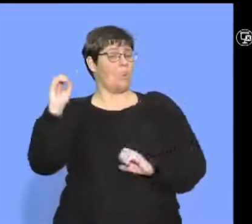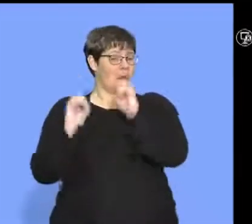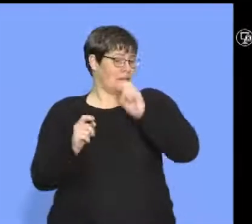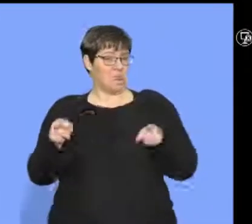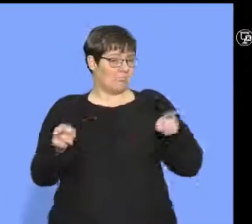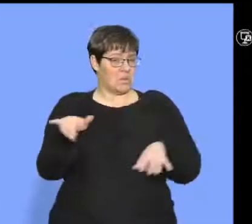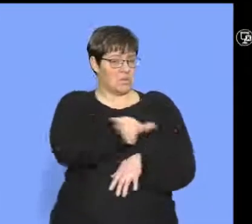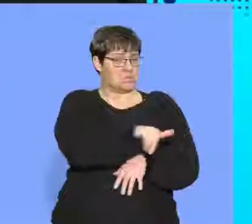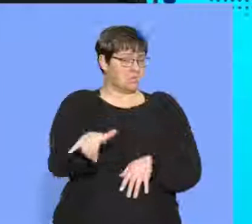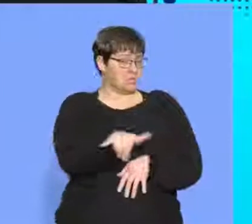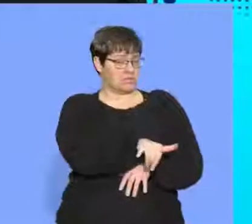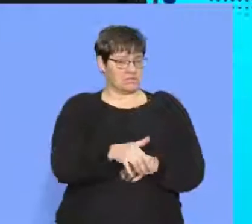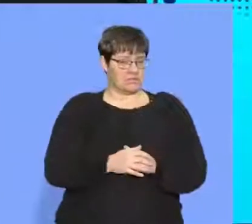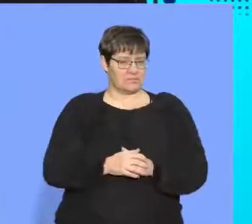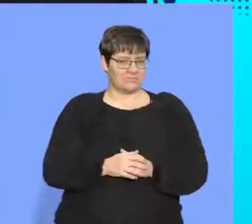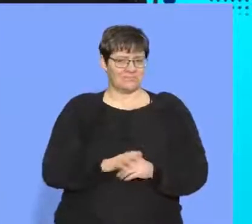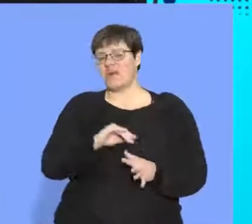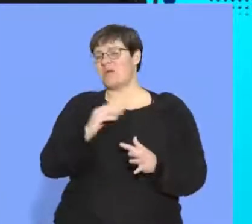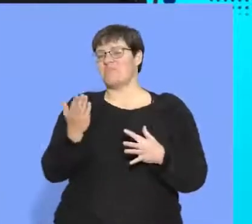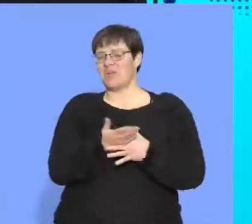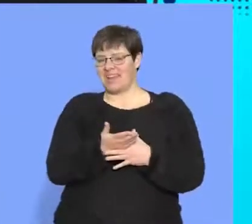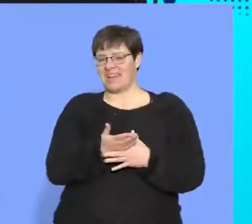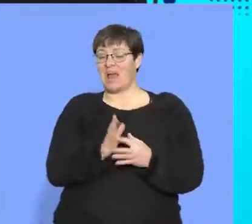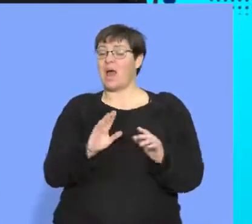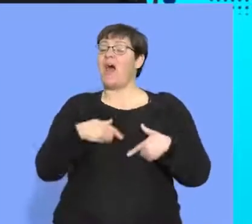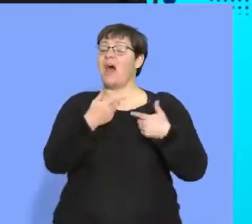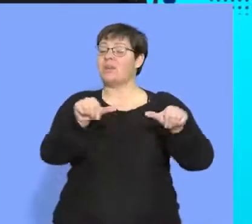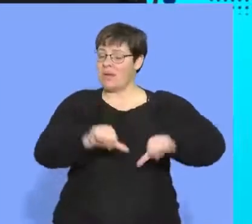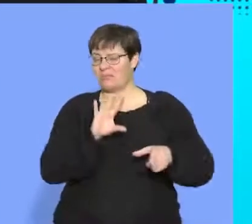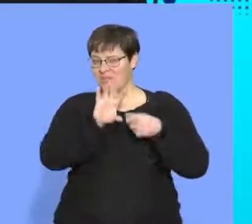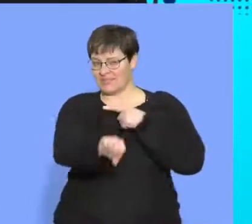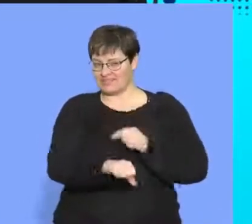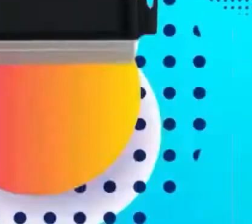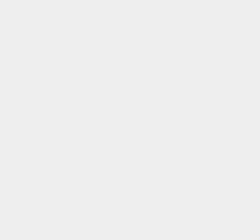a particle? Let's take a break, and then we can come back and find out.